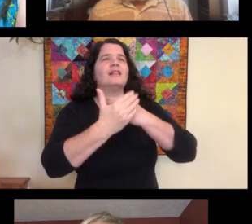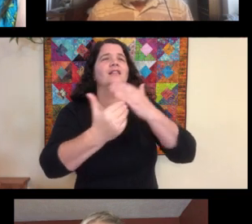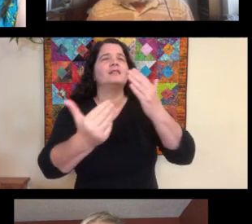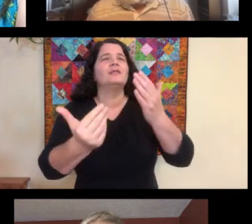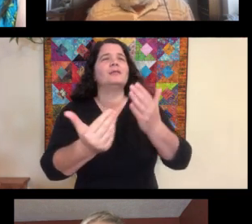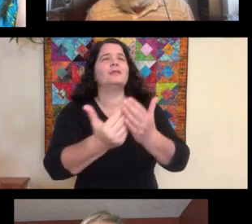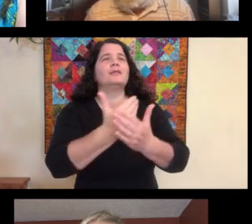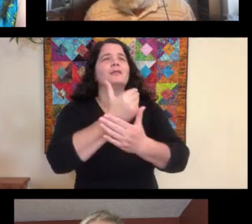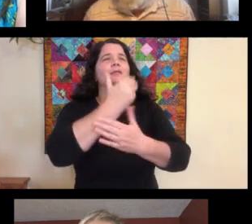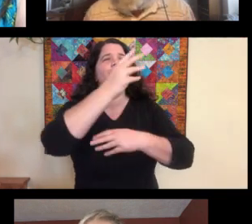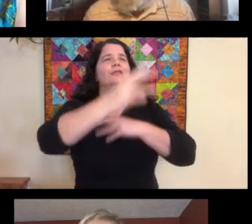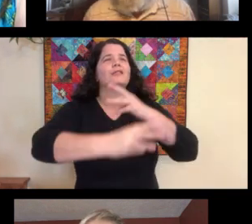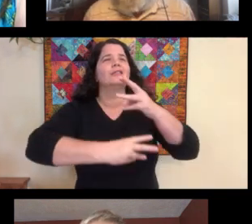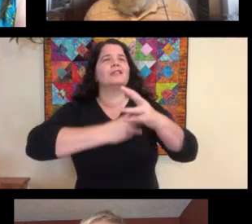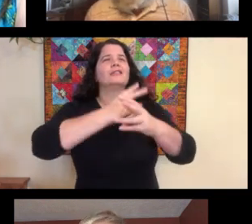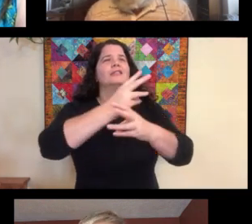a new